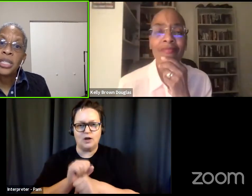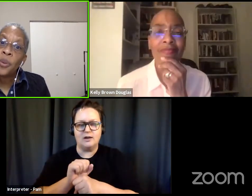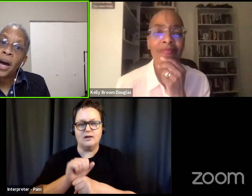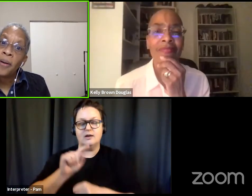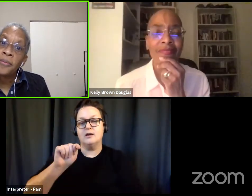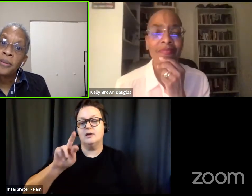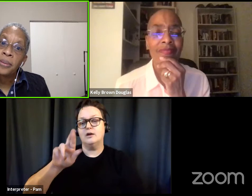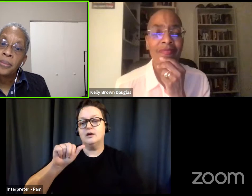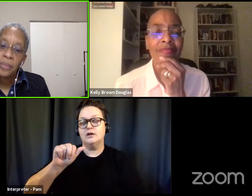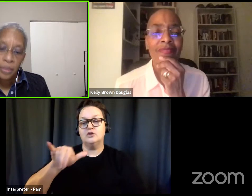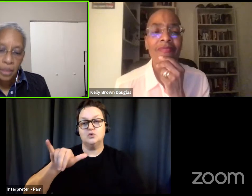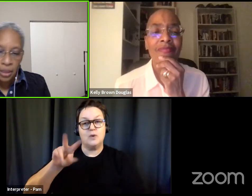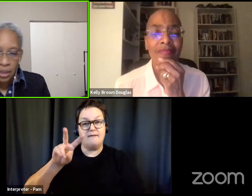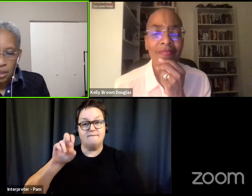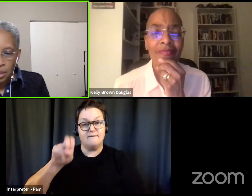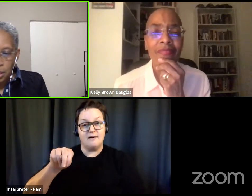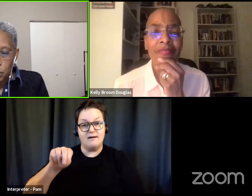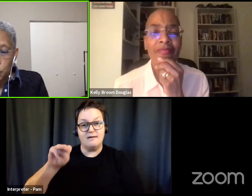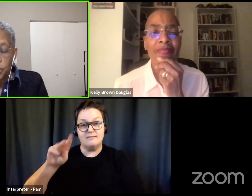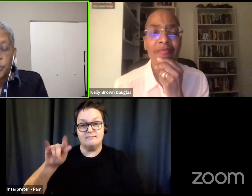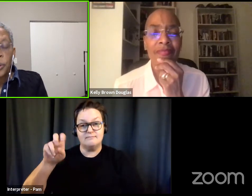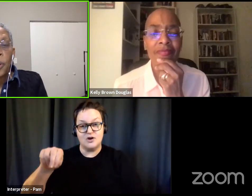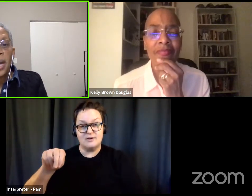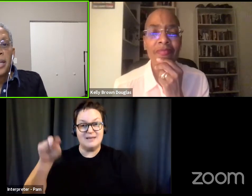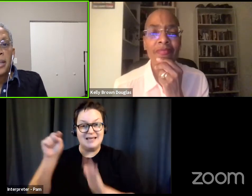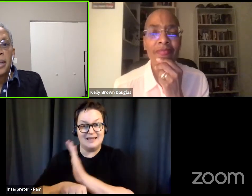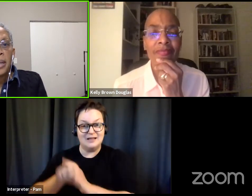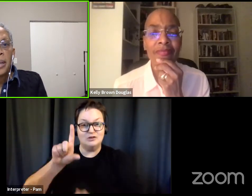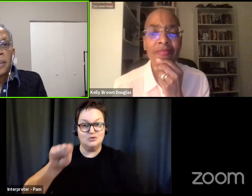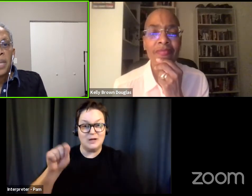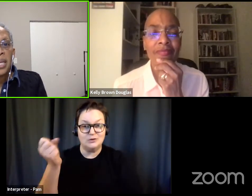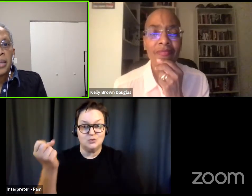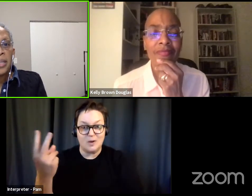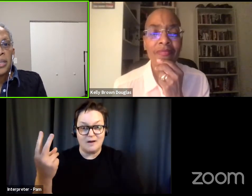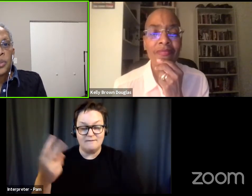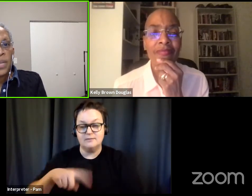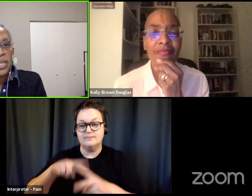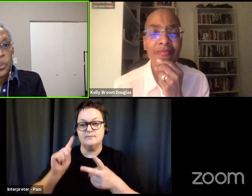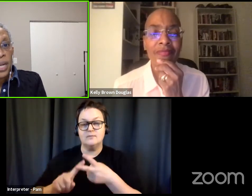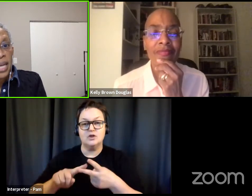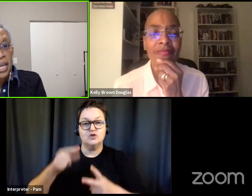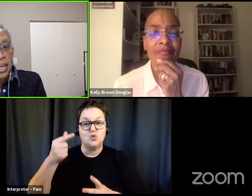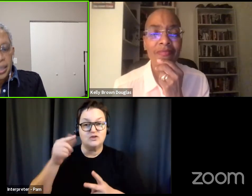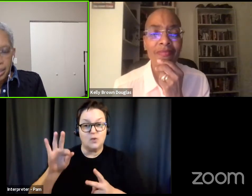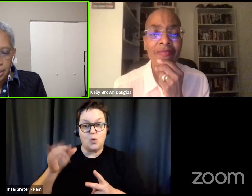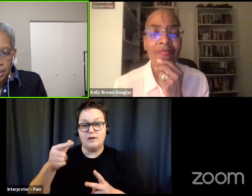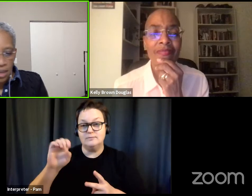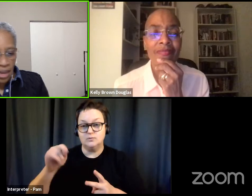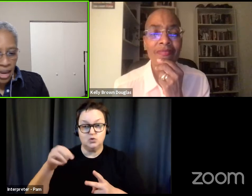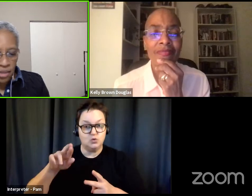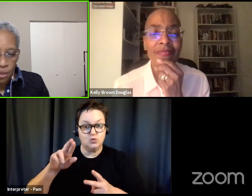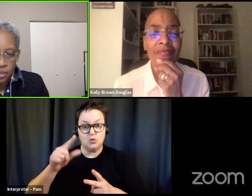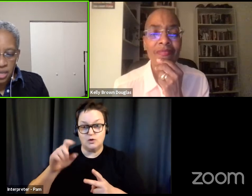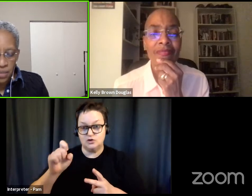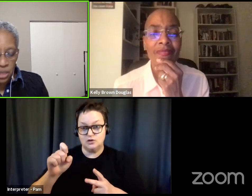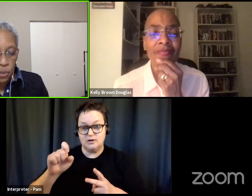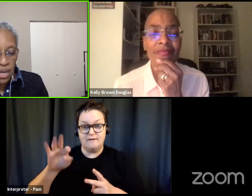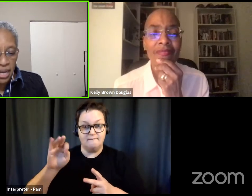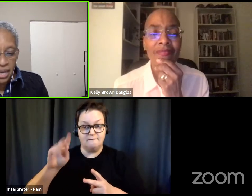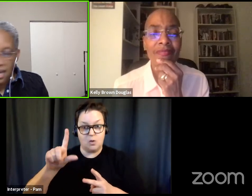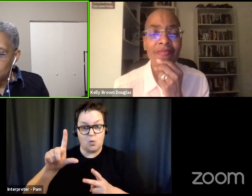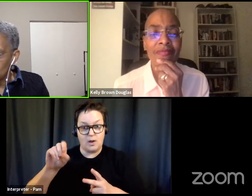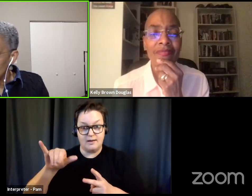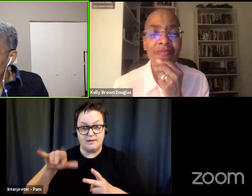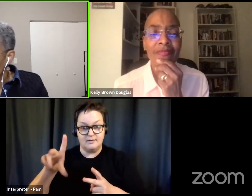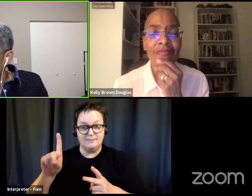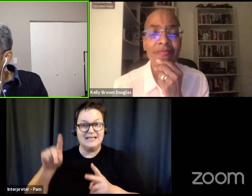in 2012, George Floyd being killed in 2020, and those in